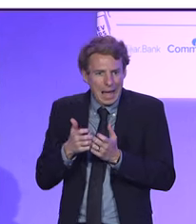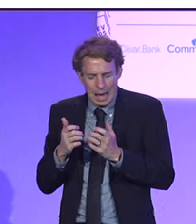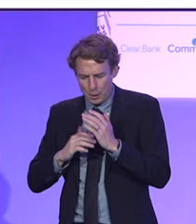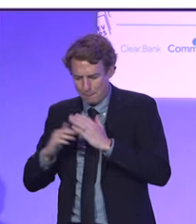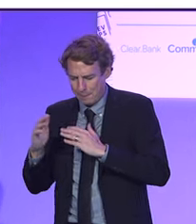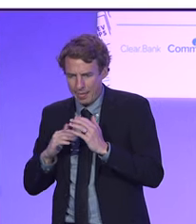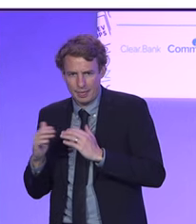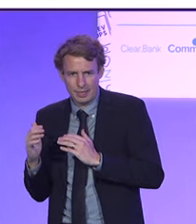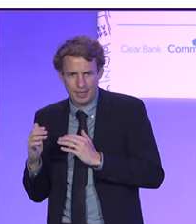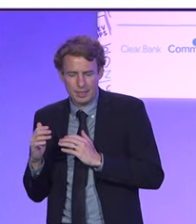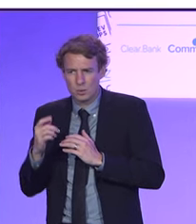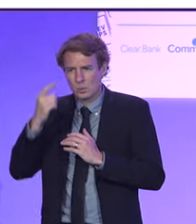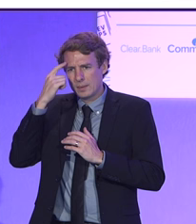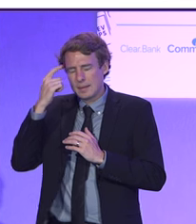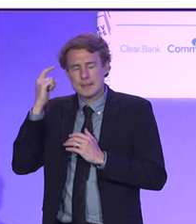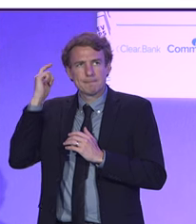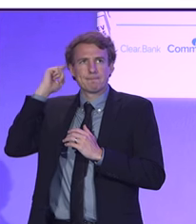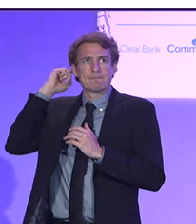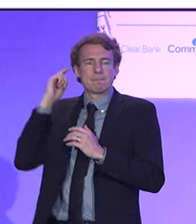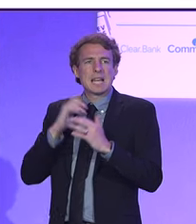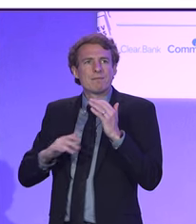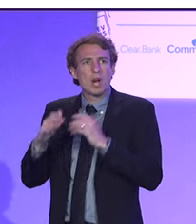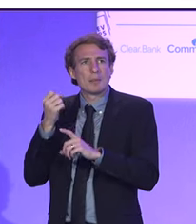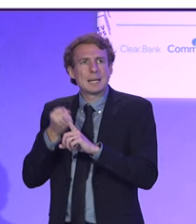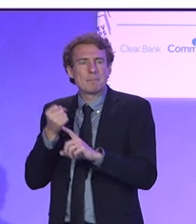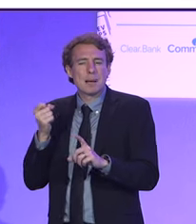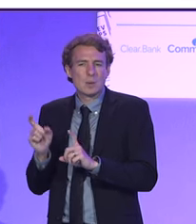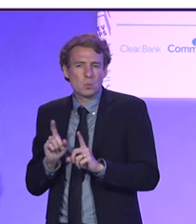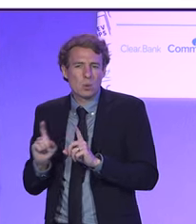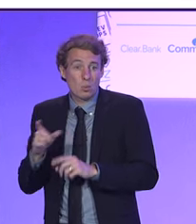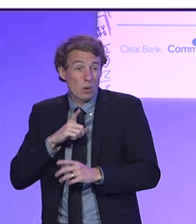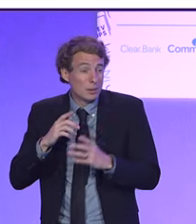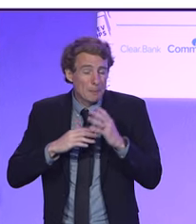impact that we are having by designing all the great things that we built.